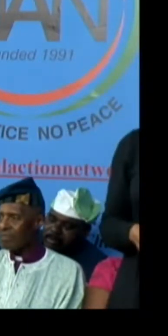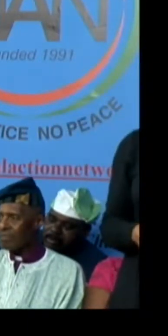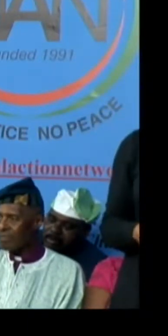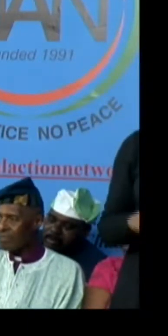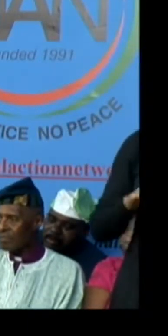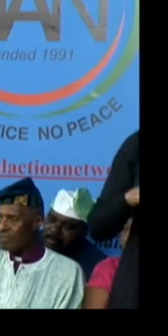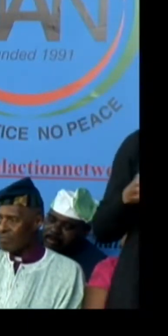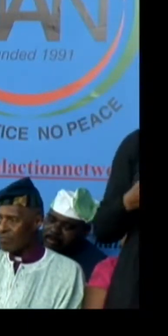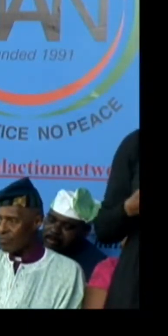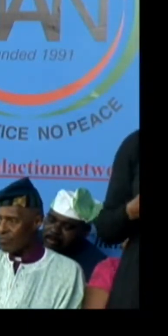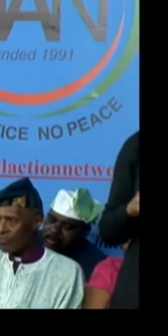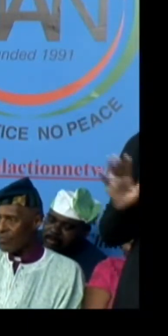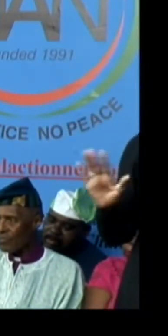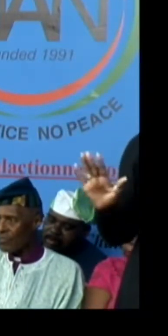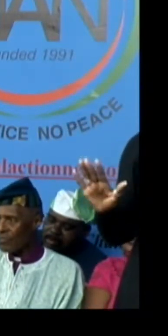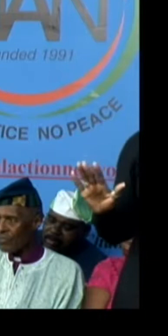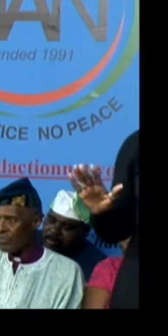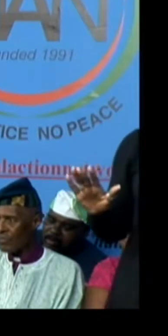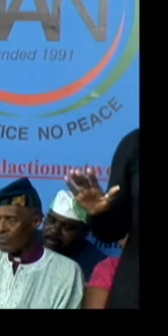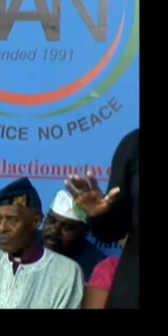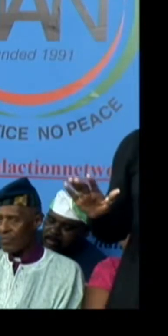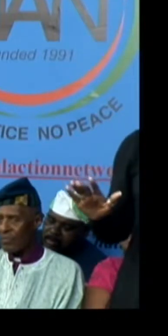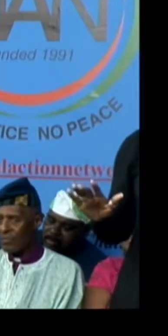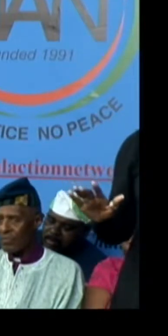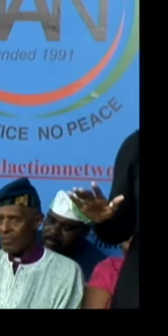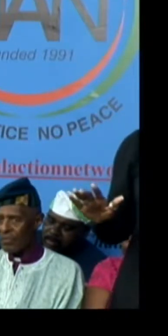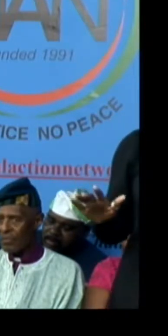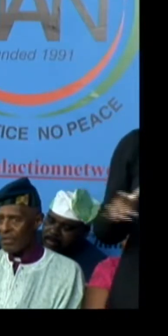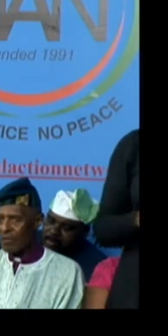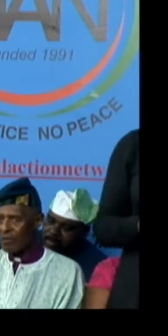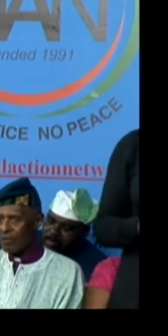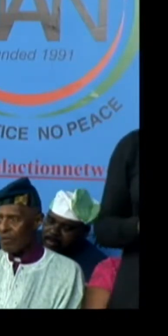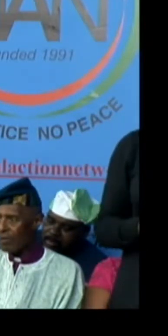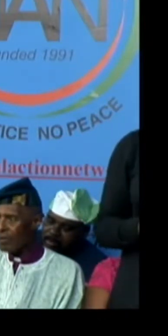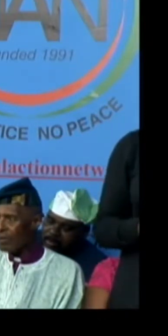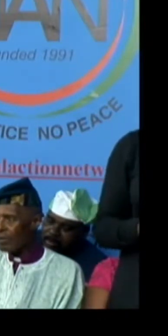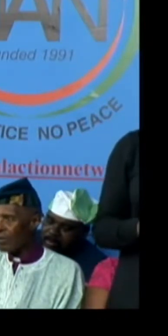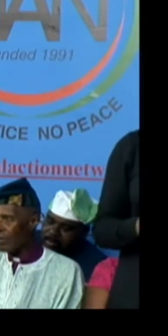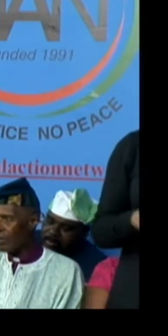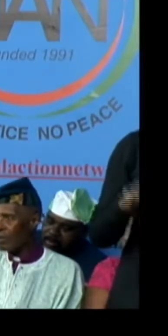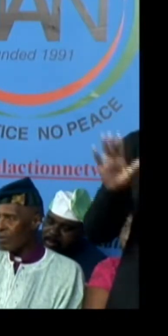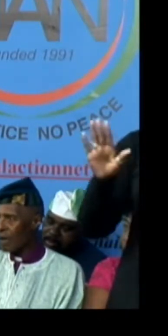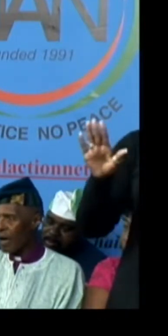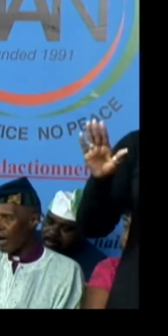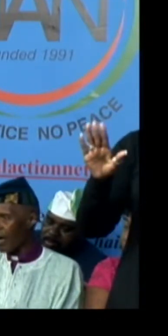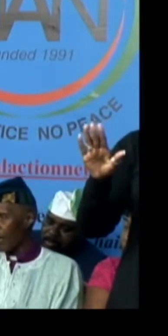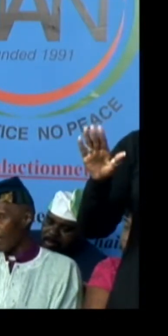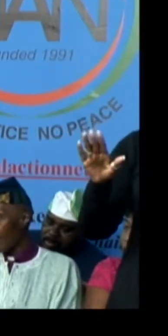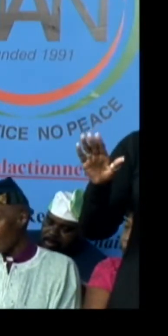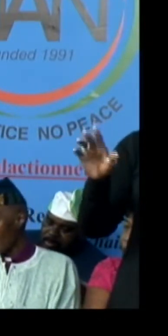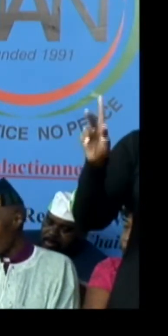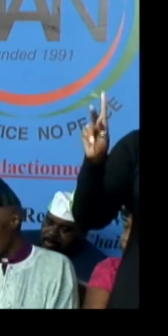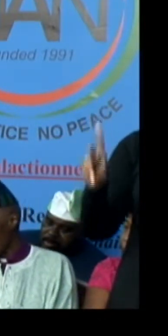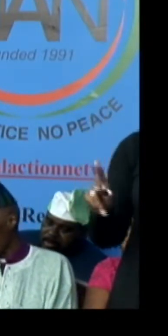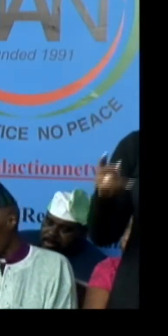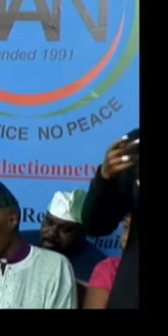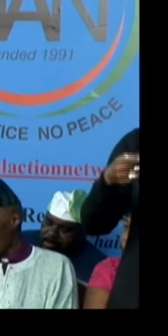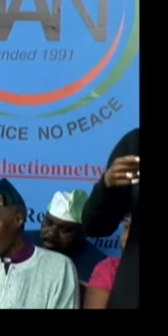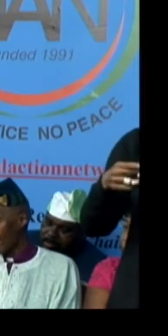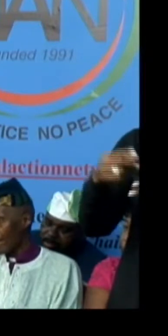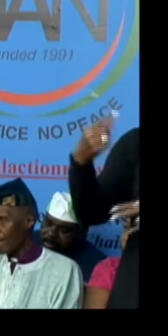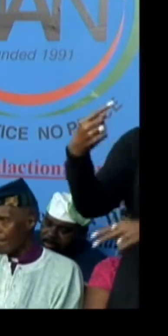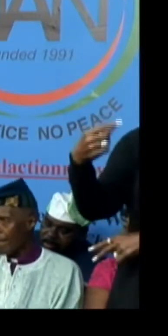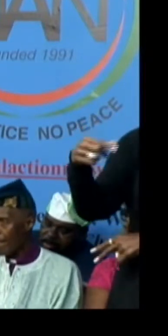let's not forget something now. Gray died in Baltimore as a result